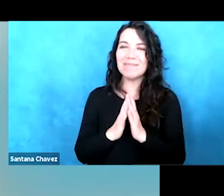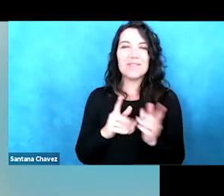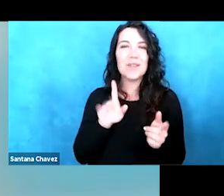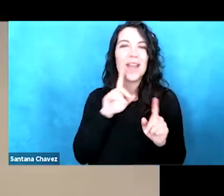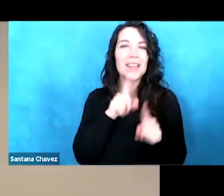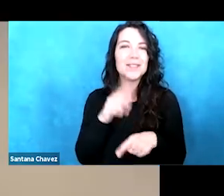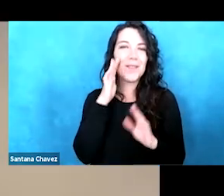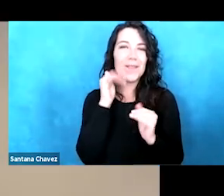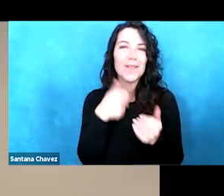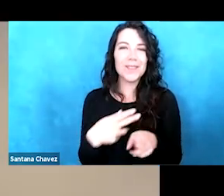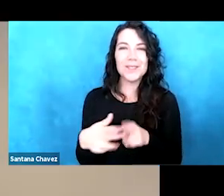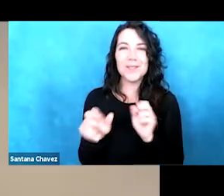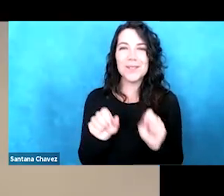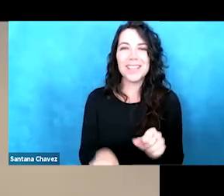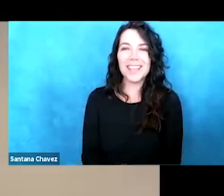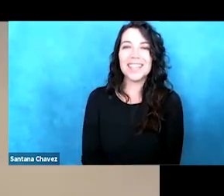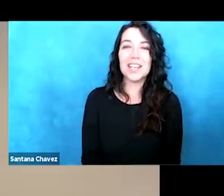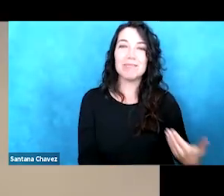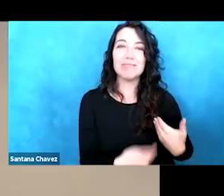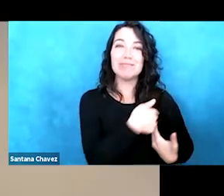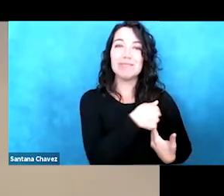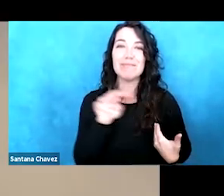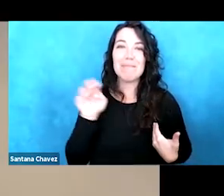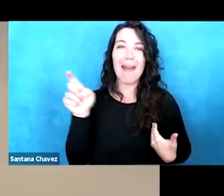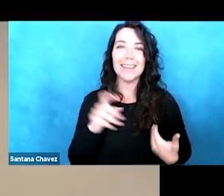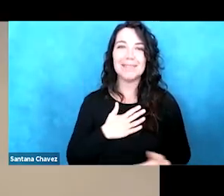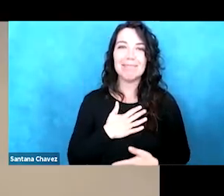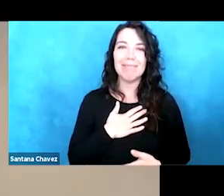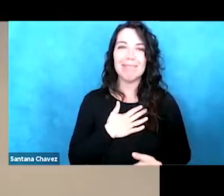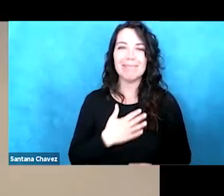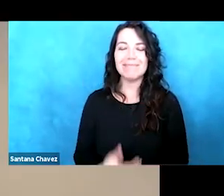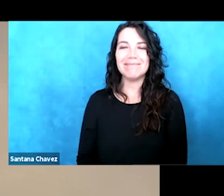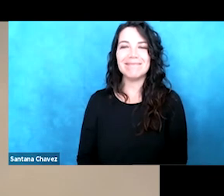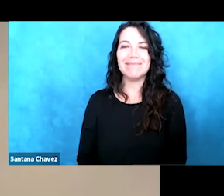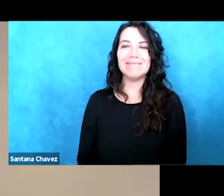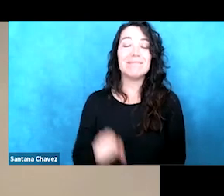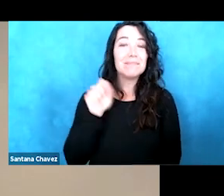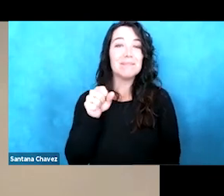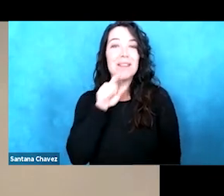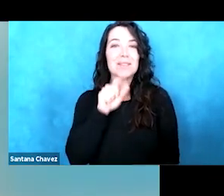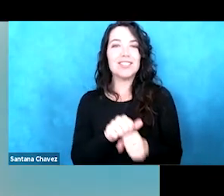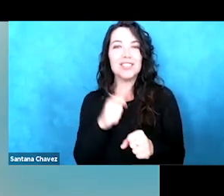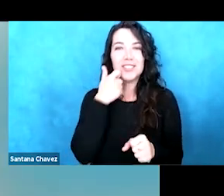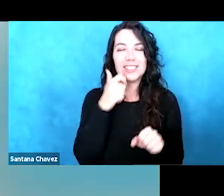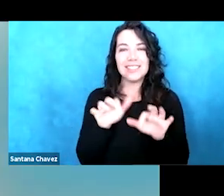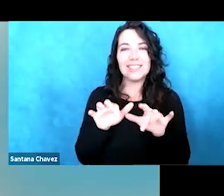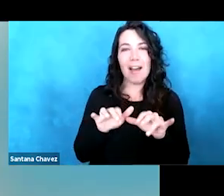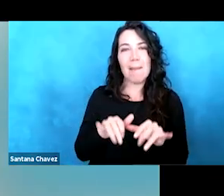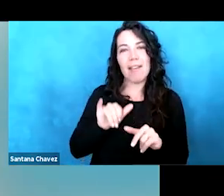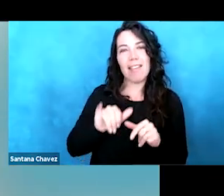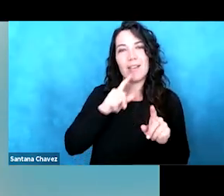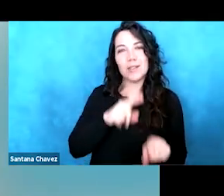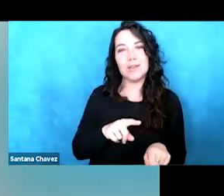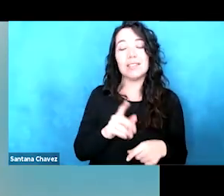We have a special guest. Here's Max. Nikki, I was actually just typing a response. I think I mean, our advice